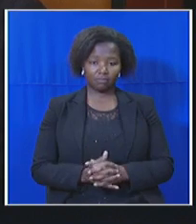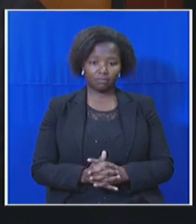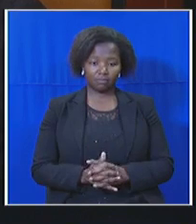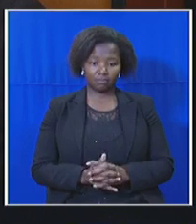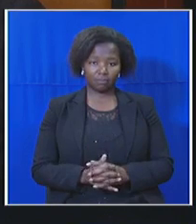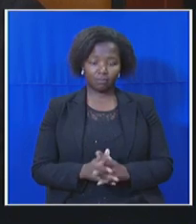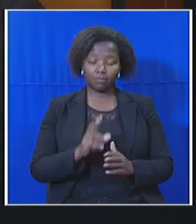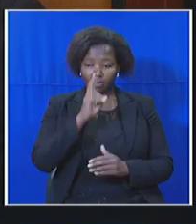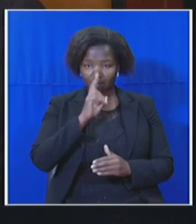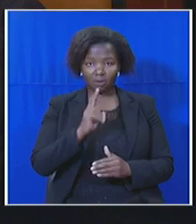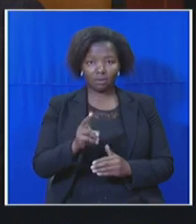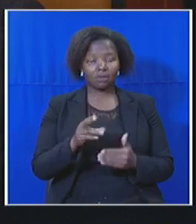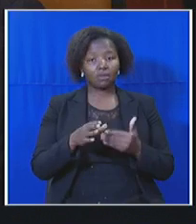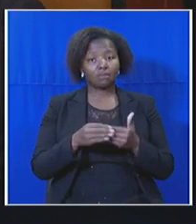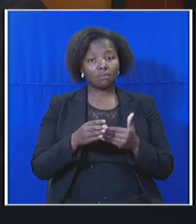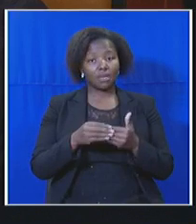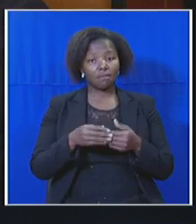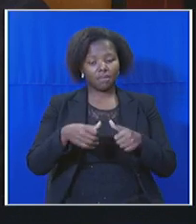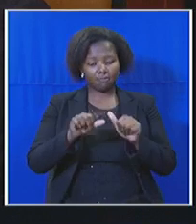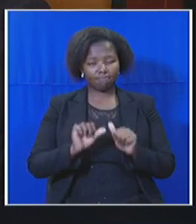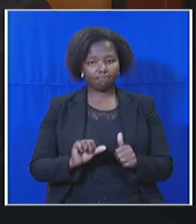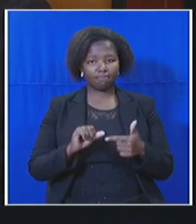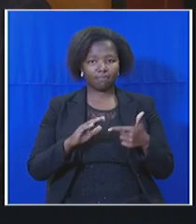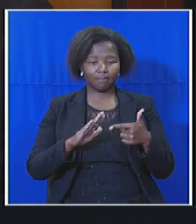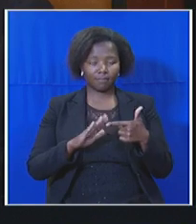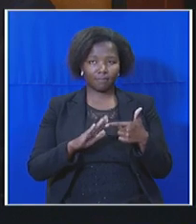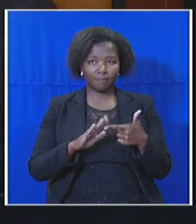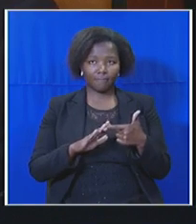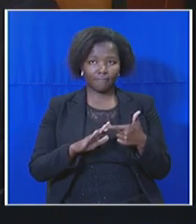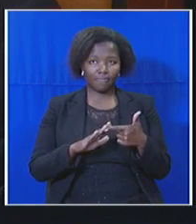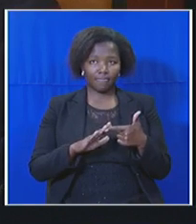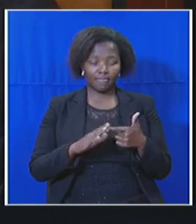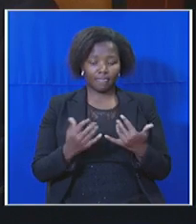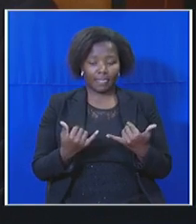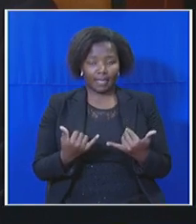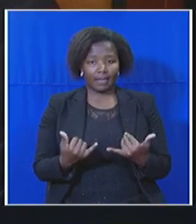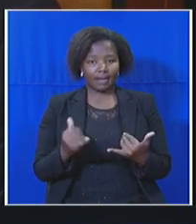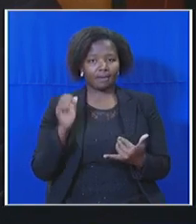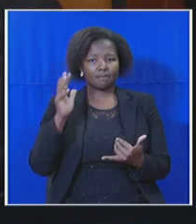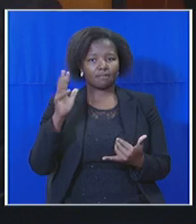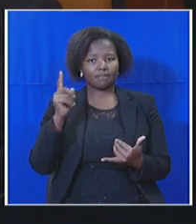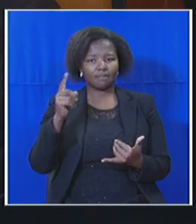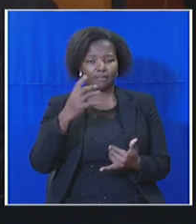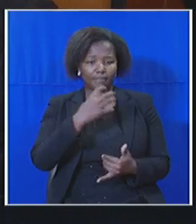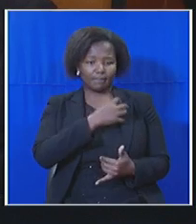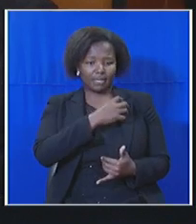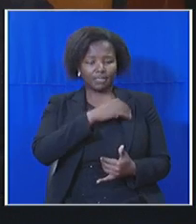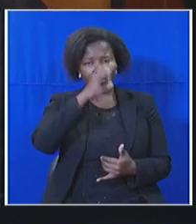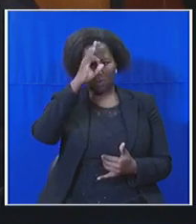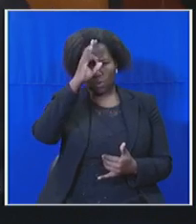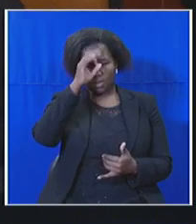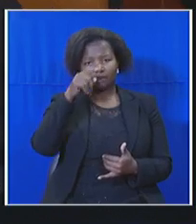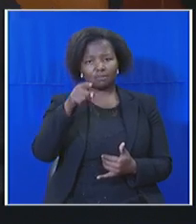Honorable members, the next item on the order paper is the statement by the Minister of Police on the killing of